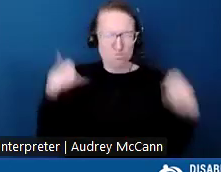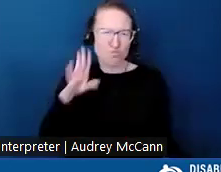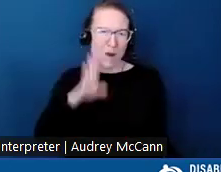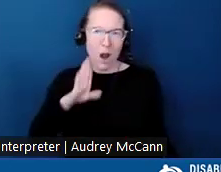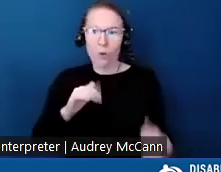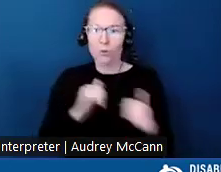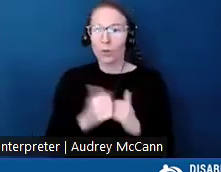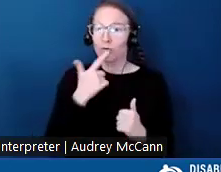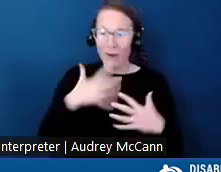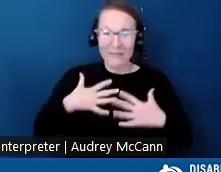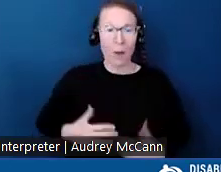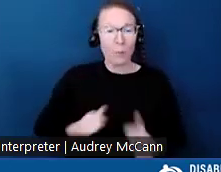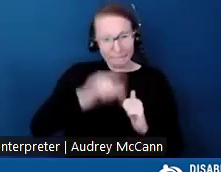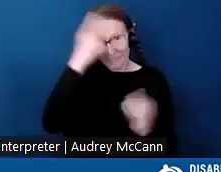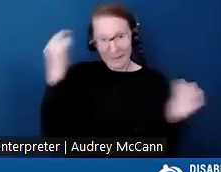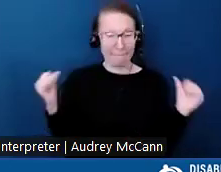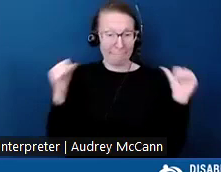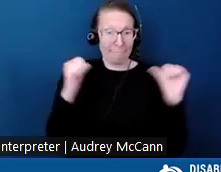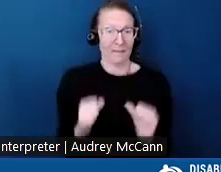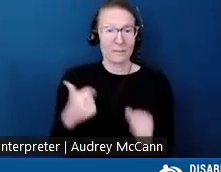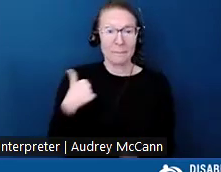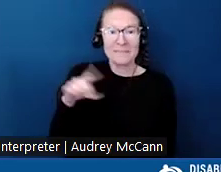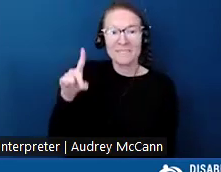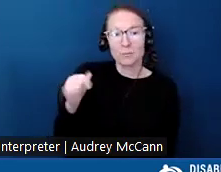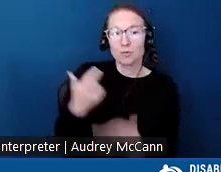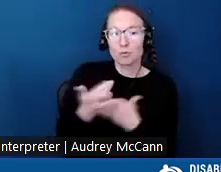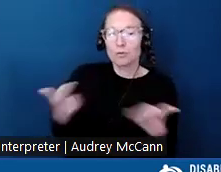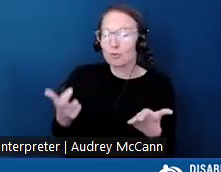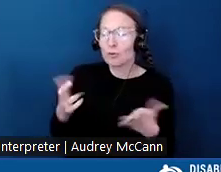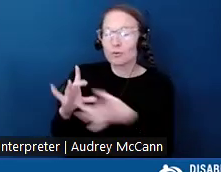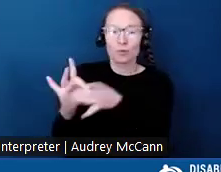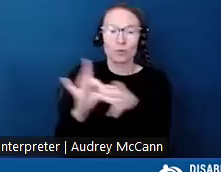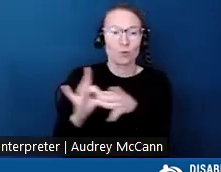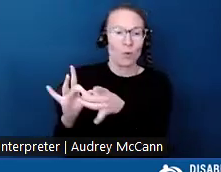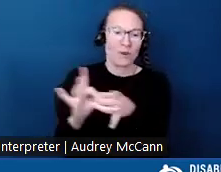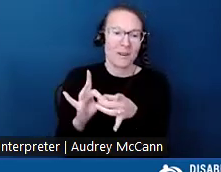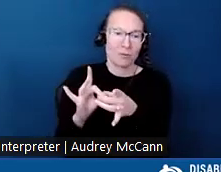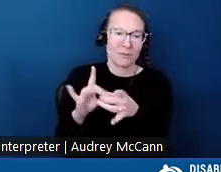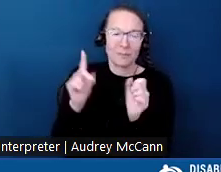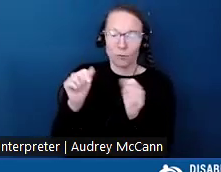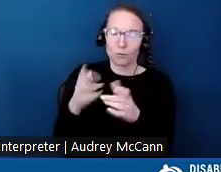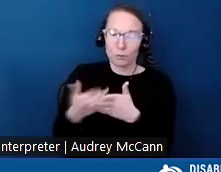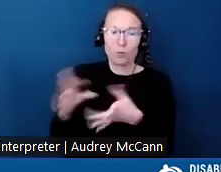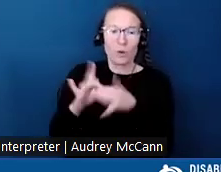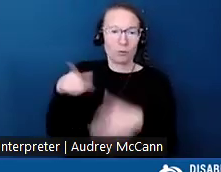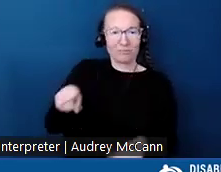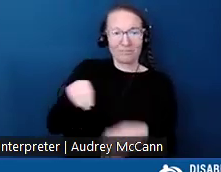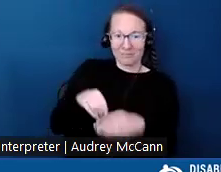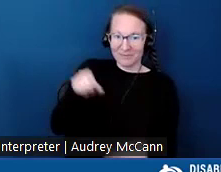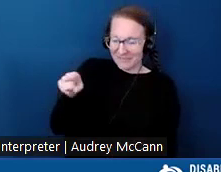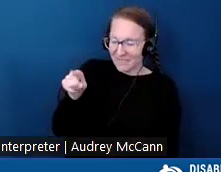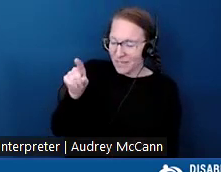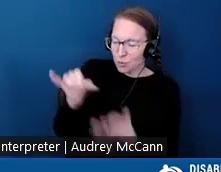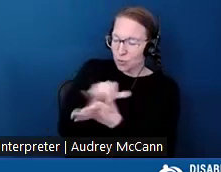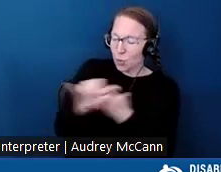blazer. I am the Disability Resource Coordinator under New York SCIA, which is covering New York State. And I cover